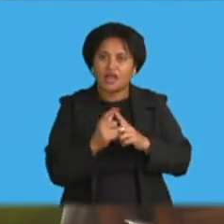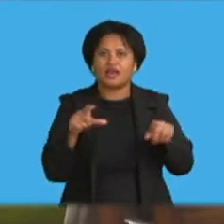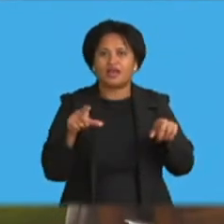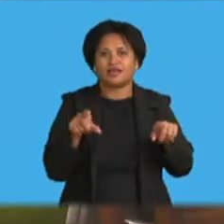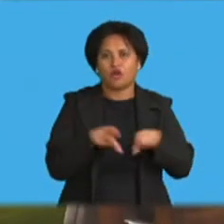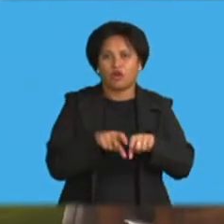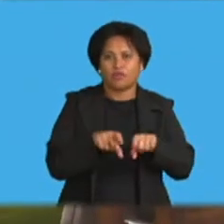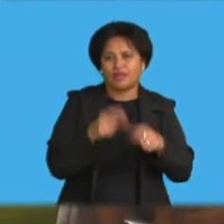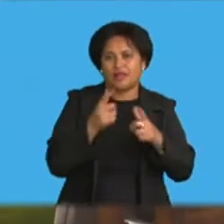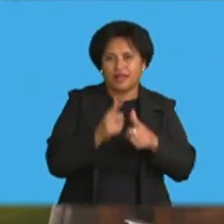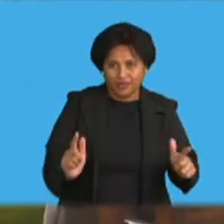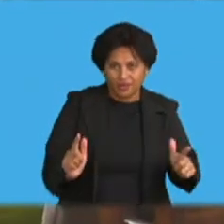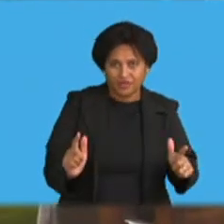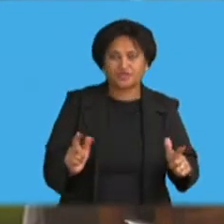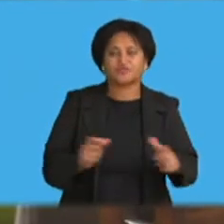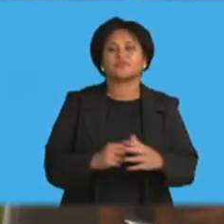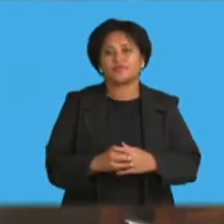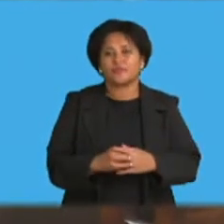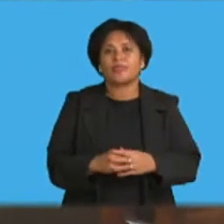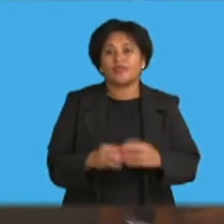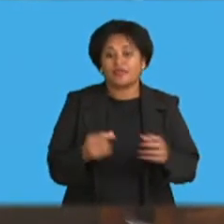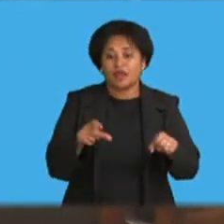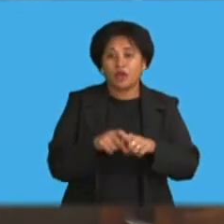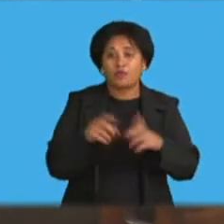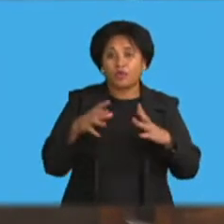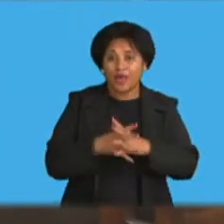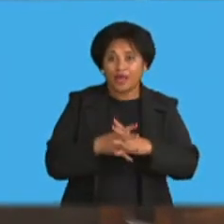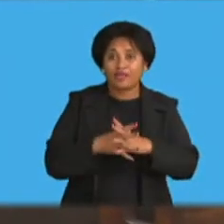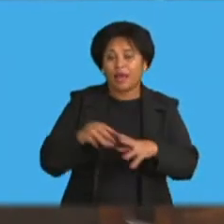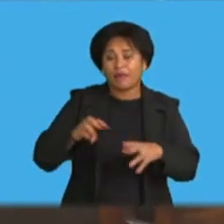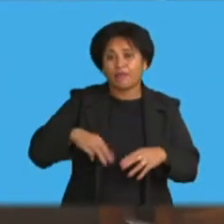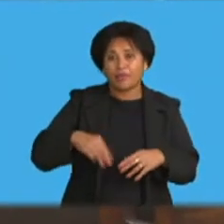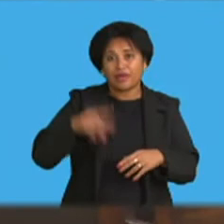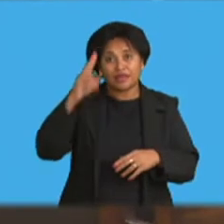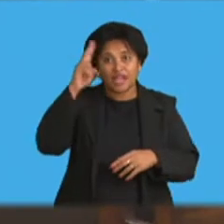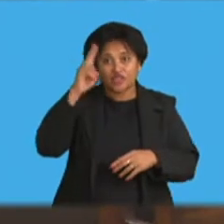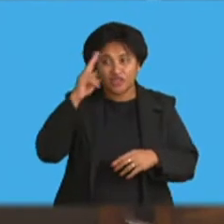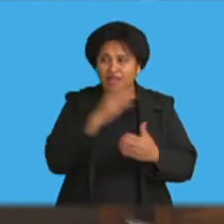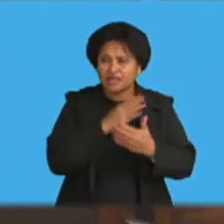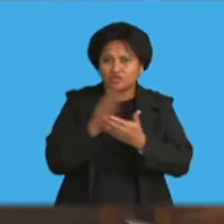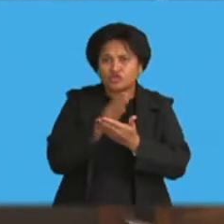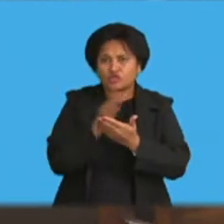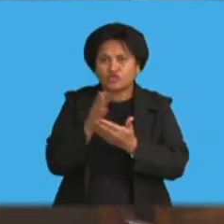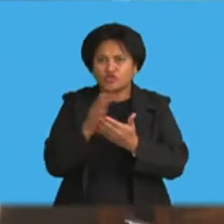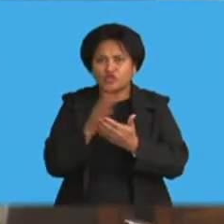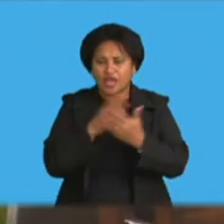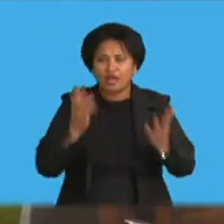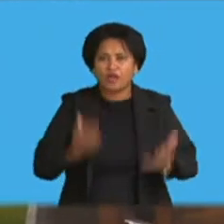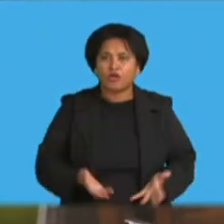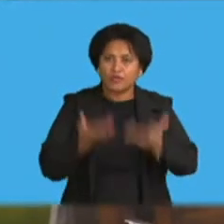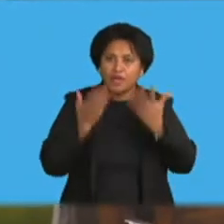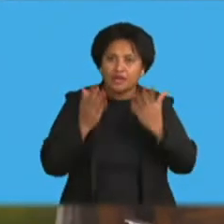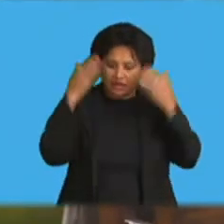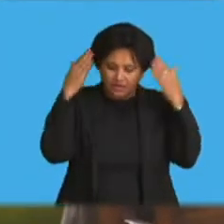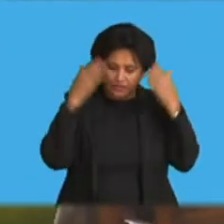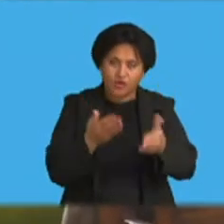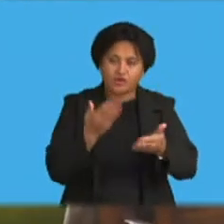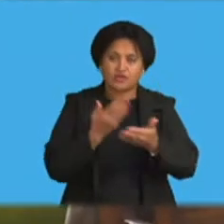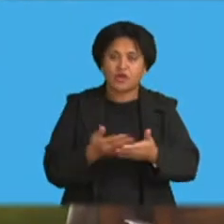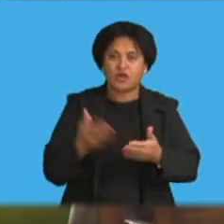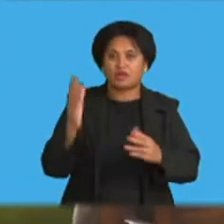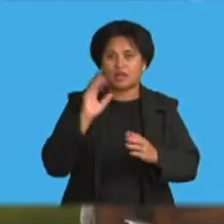Madam Speaker, the Commonwealth member nations share a strong commitment to addressing the issues in the areas of education and climate